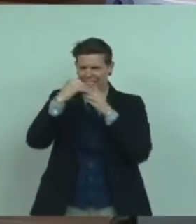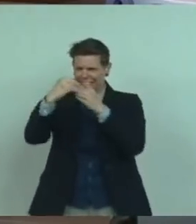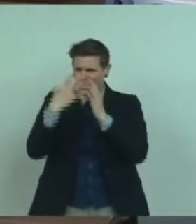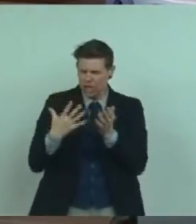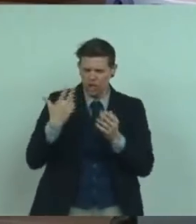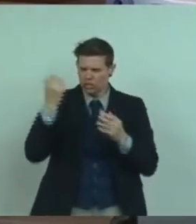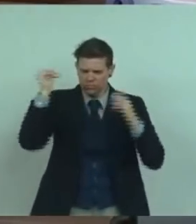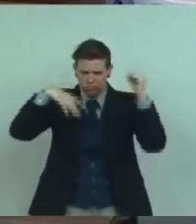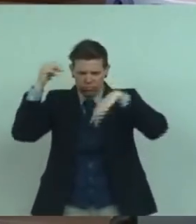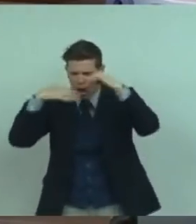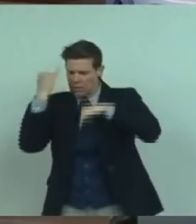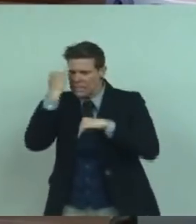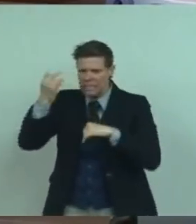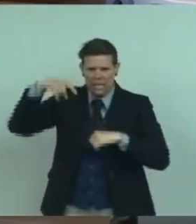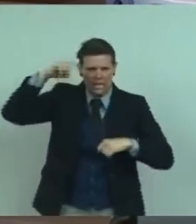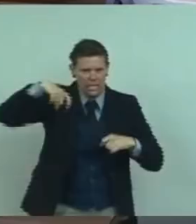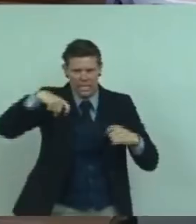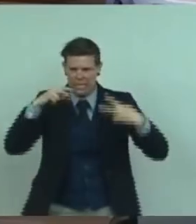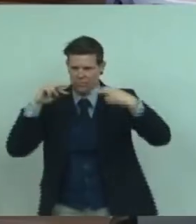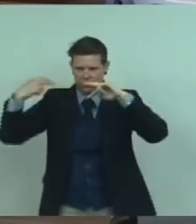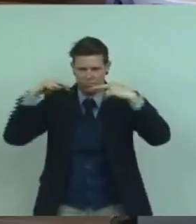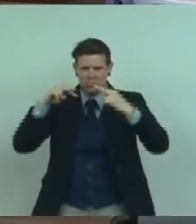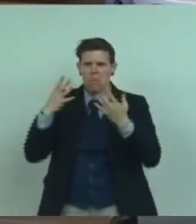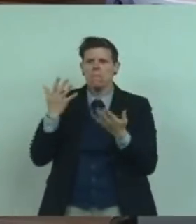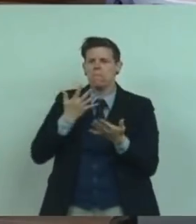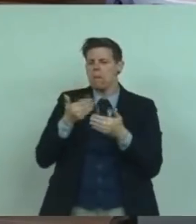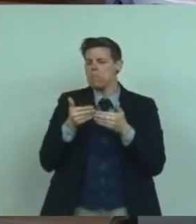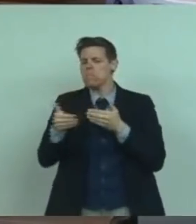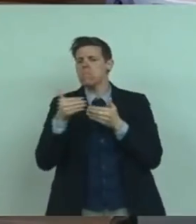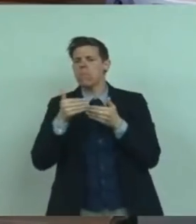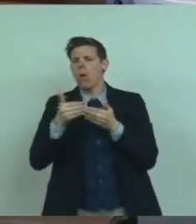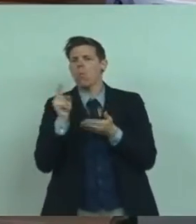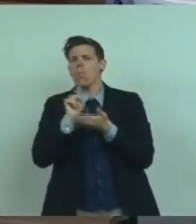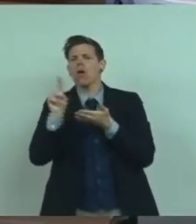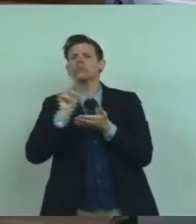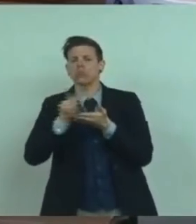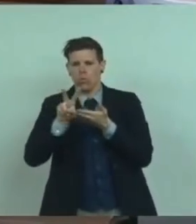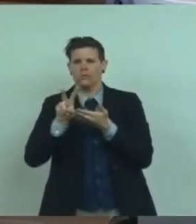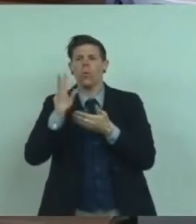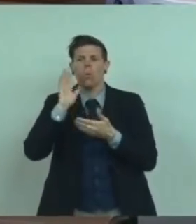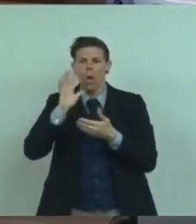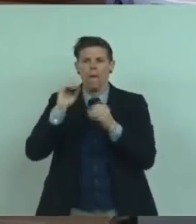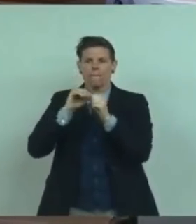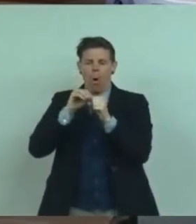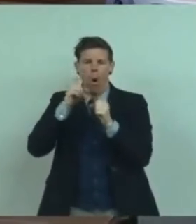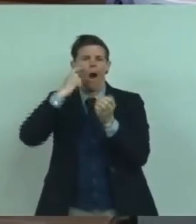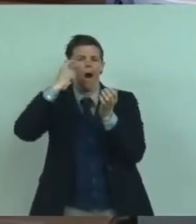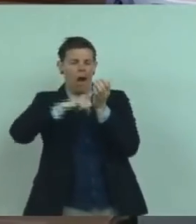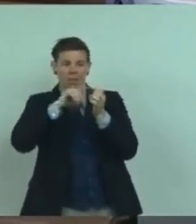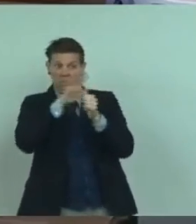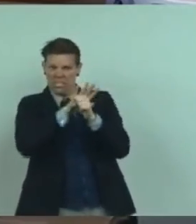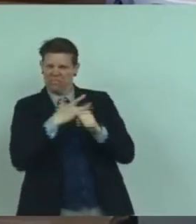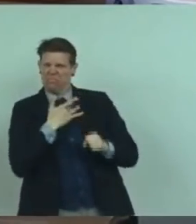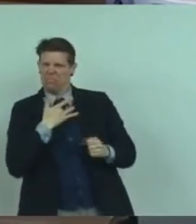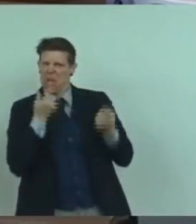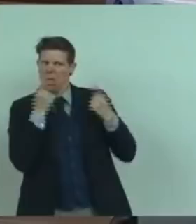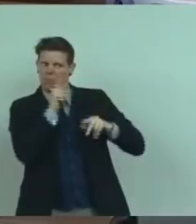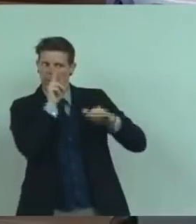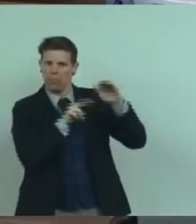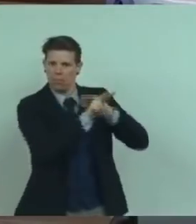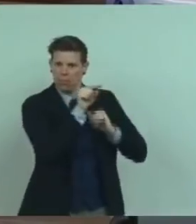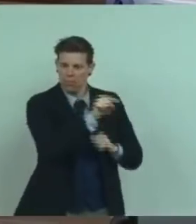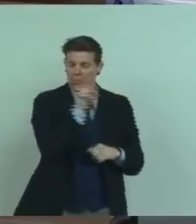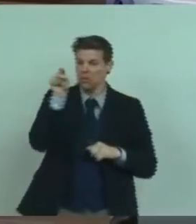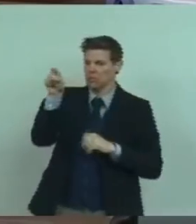coming weeks, will be doing more regional modeling. So what I talked about today was sort of the sum of everything that's happening in the state.